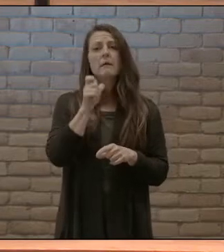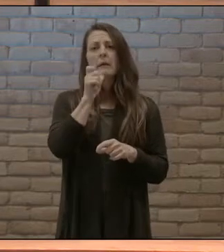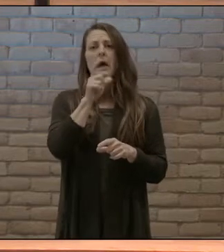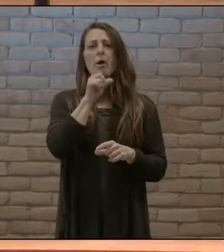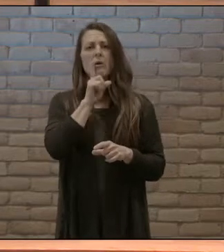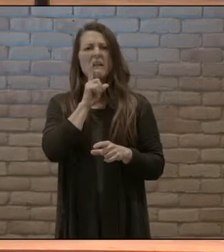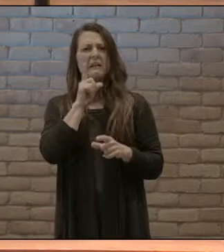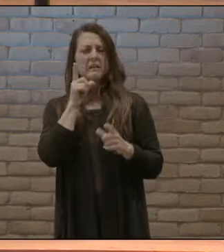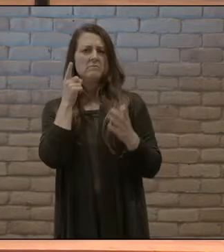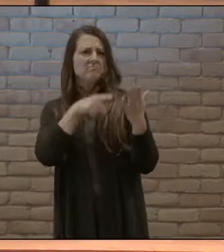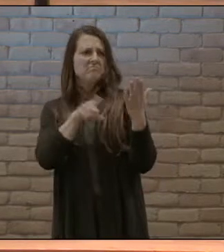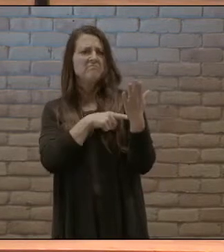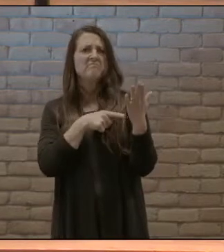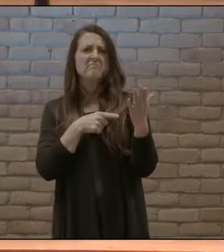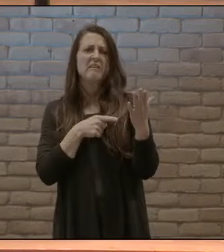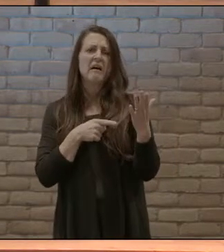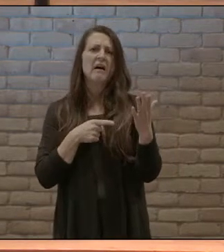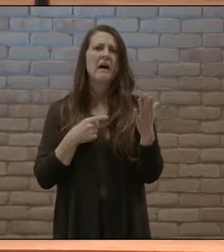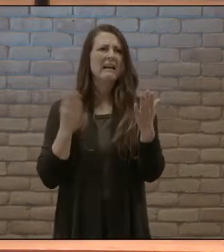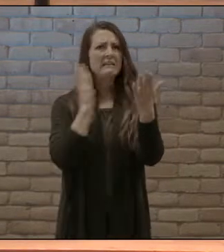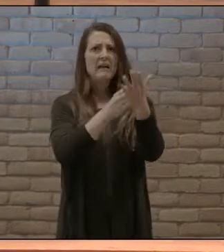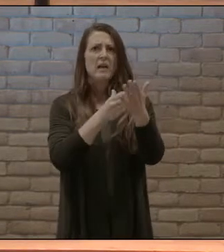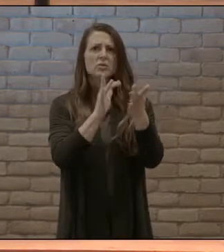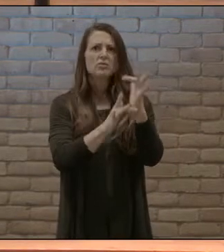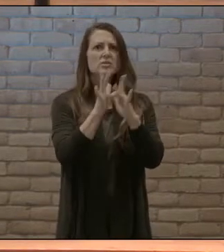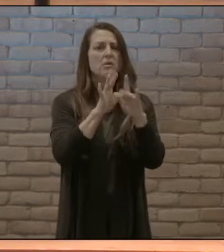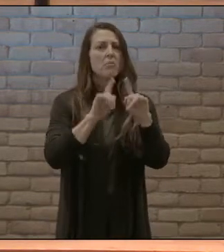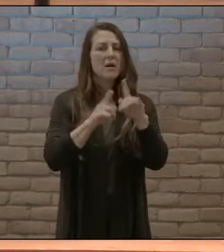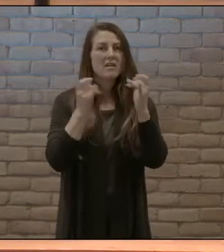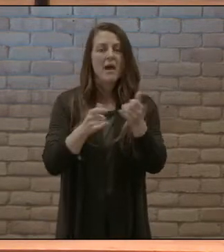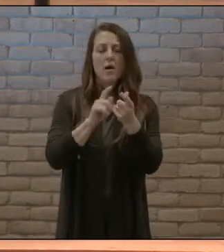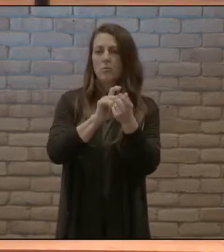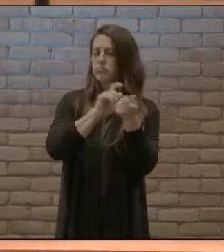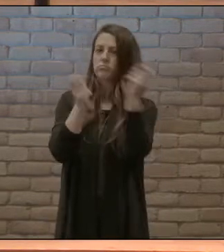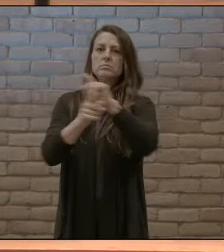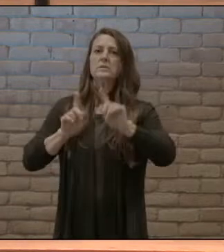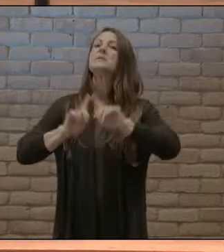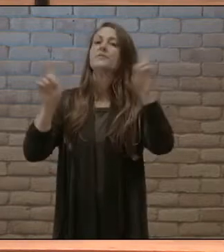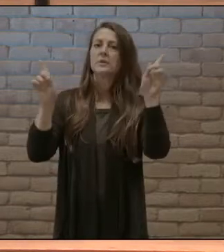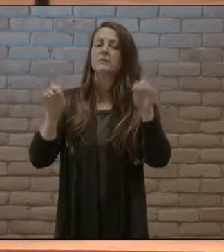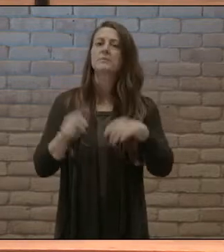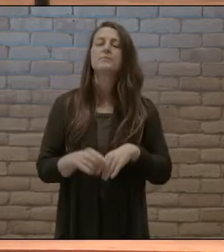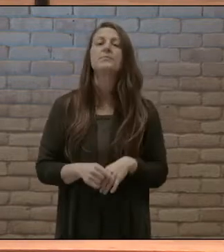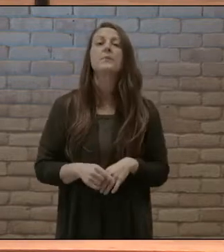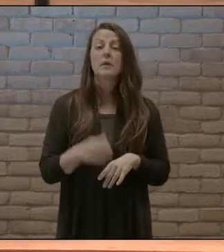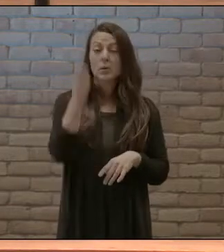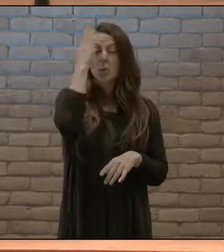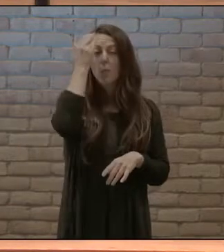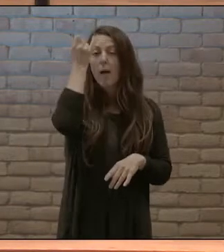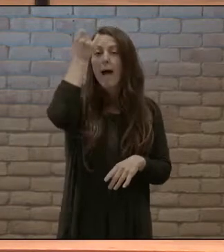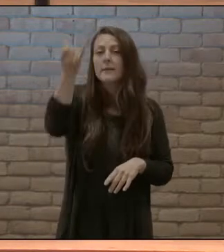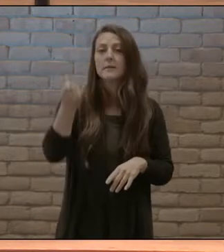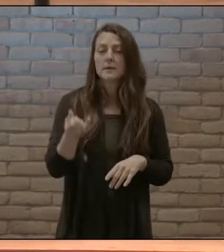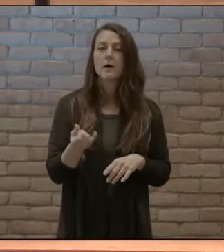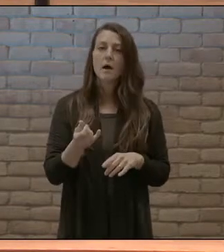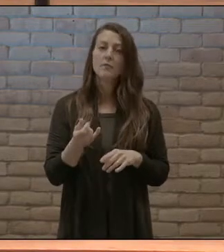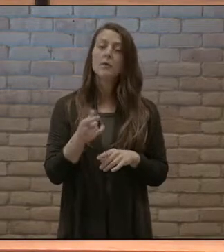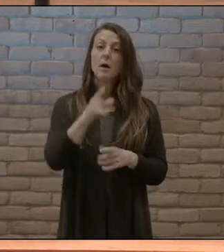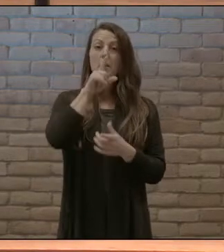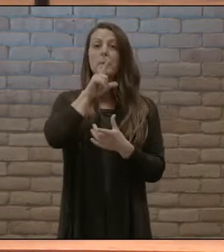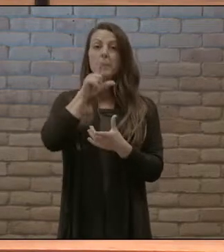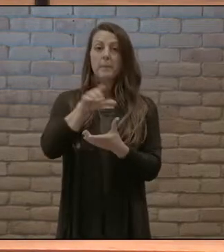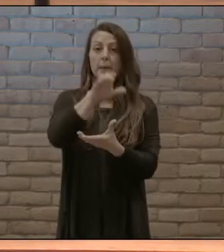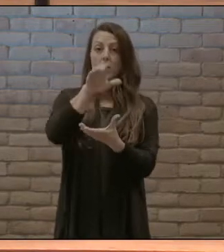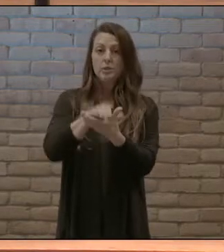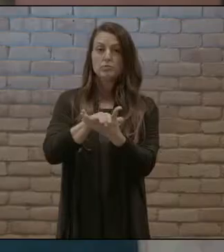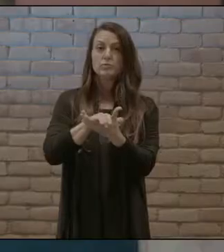toward Christianity. And boy, has that shifted. Take, for example, the idea of biblical marriage between a man